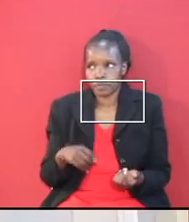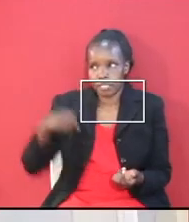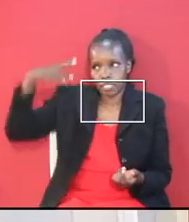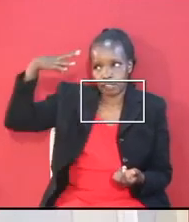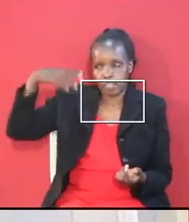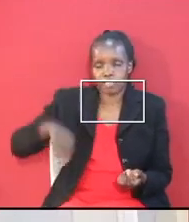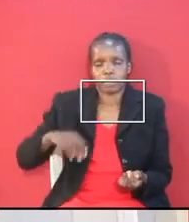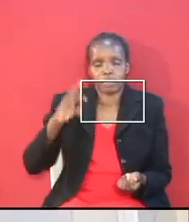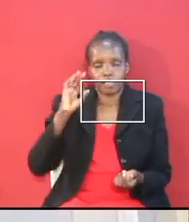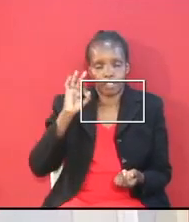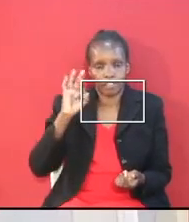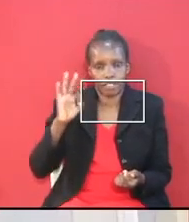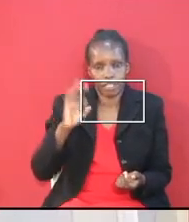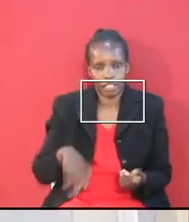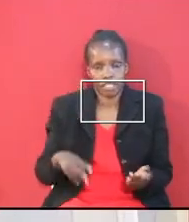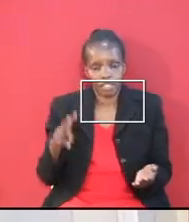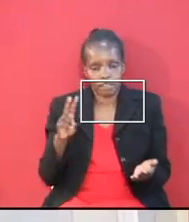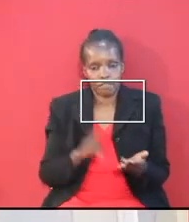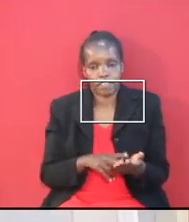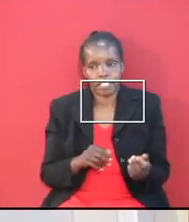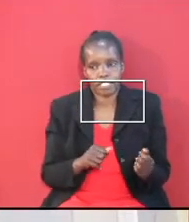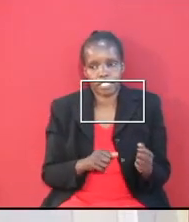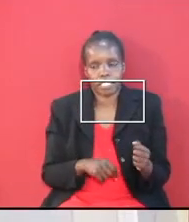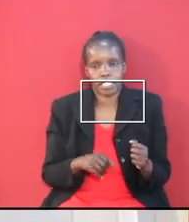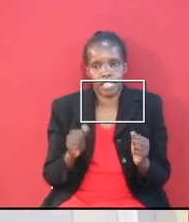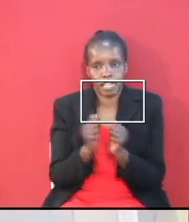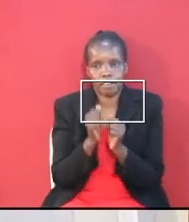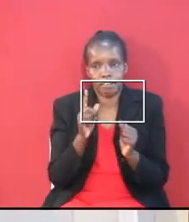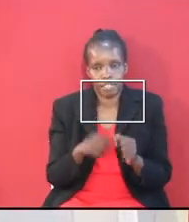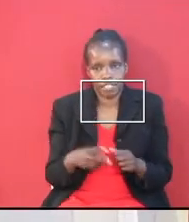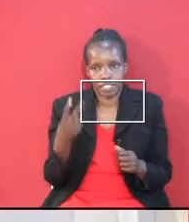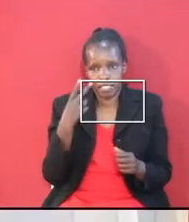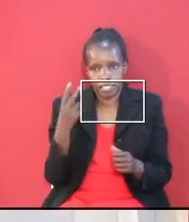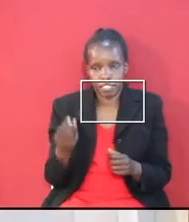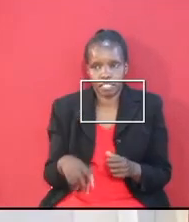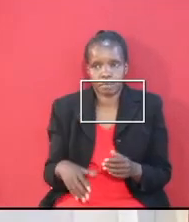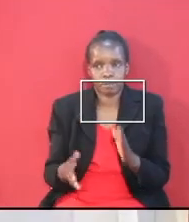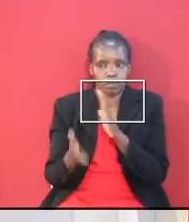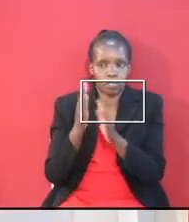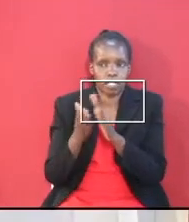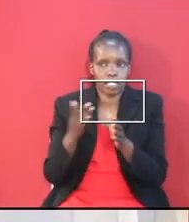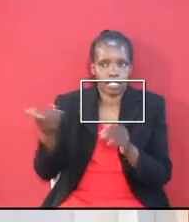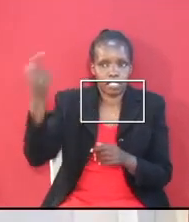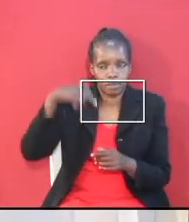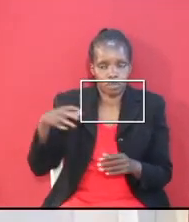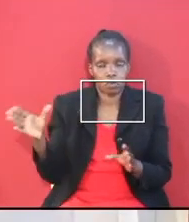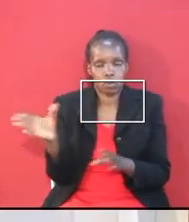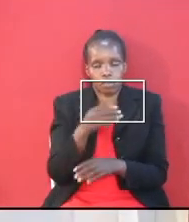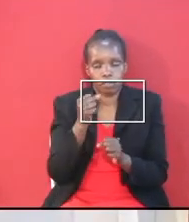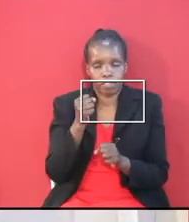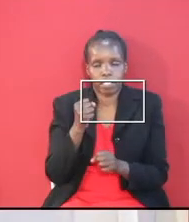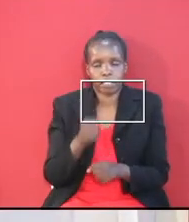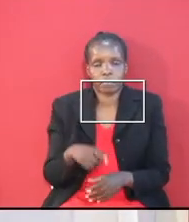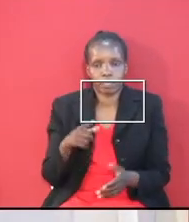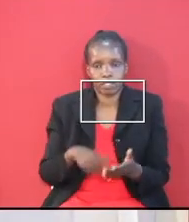Revelation 3, verse 11. Behold, I'm coming quickly. Hold fast what you have, so that no one will take